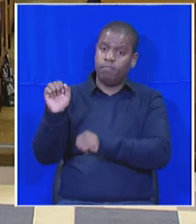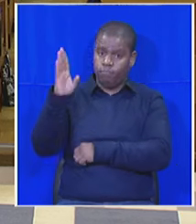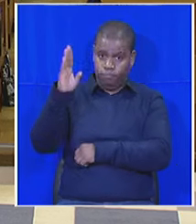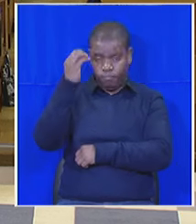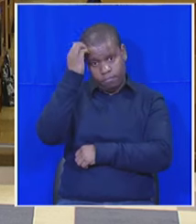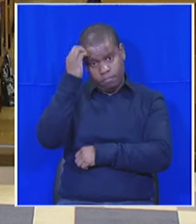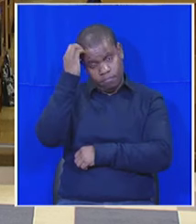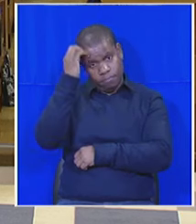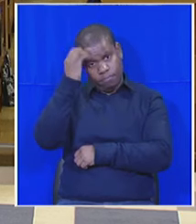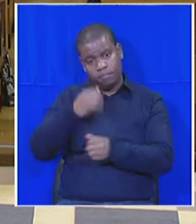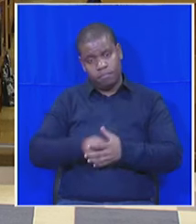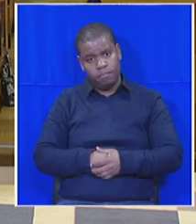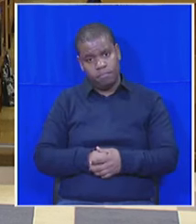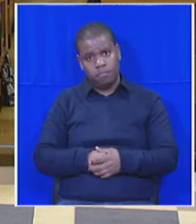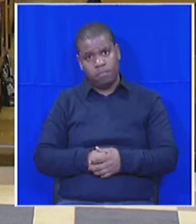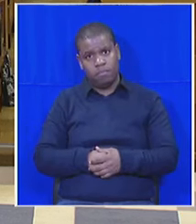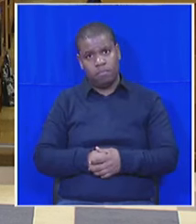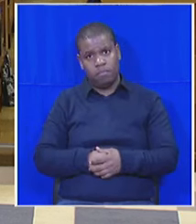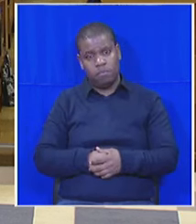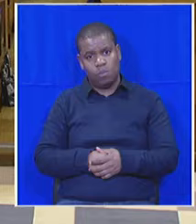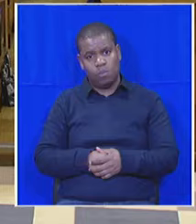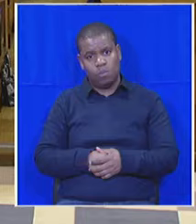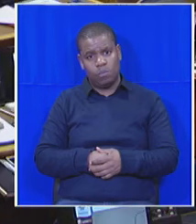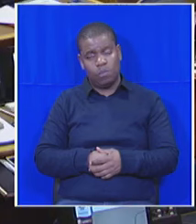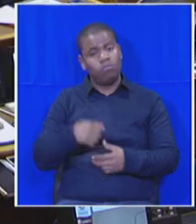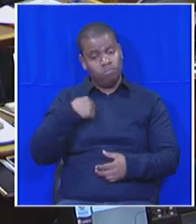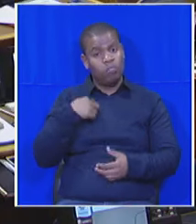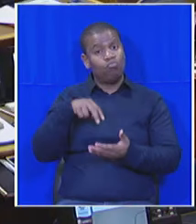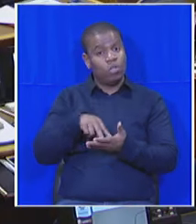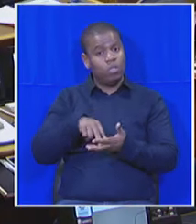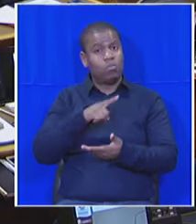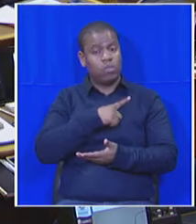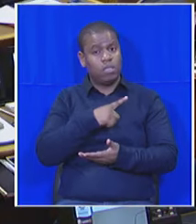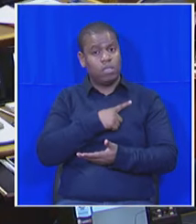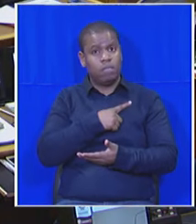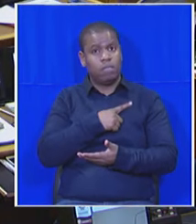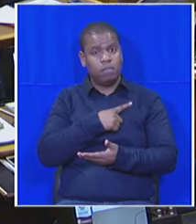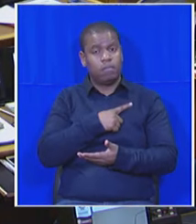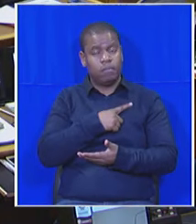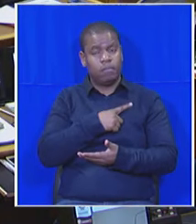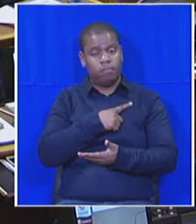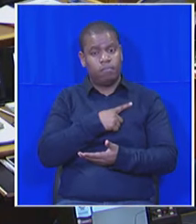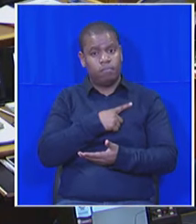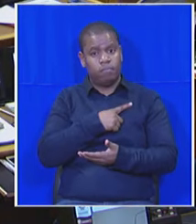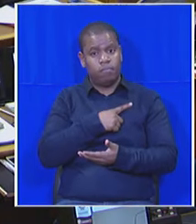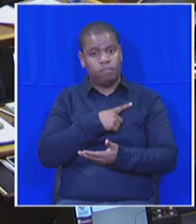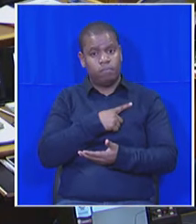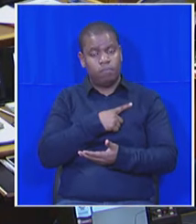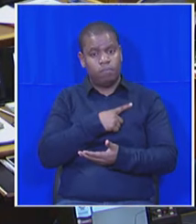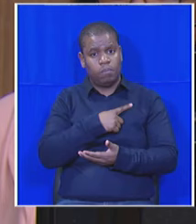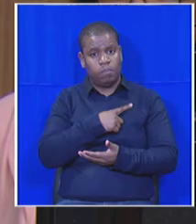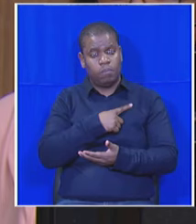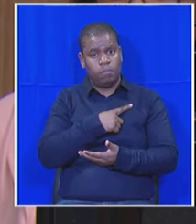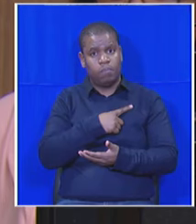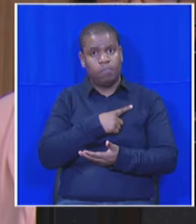Chairperson. Yes, honorable member, what's the point of order? I'm rising, Chair, because the standoff that we saw in the House earlier after Imam